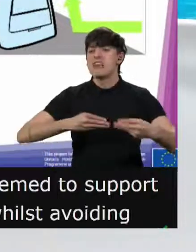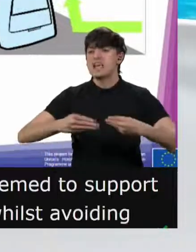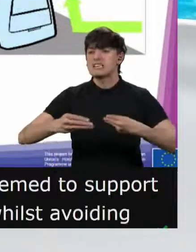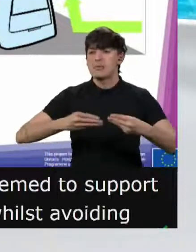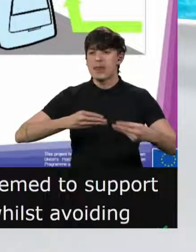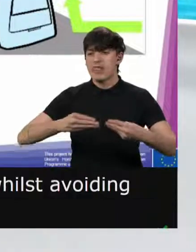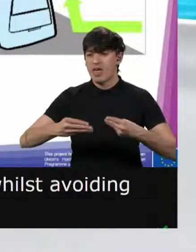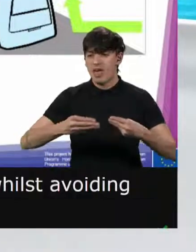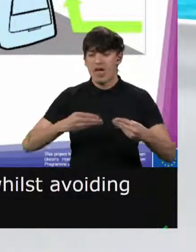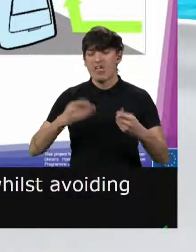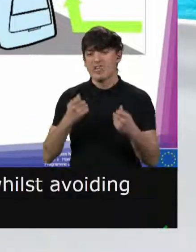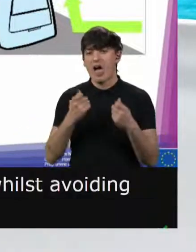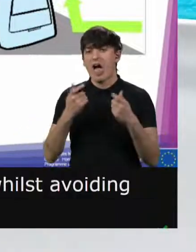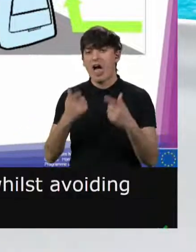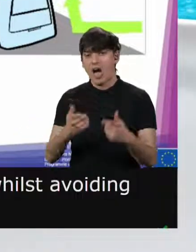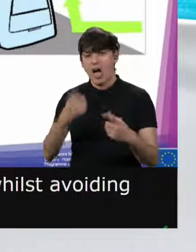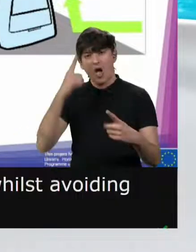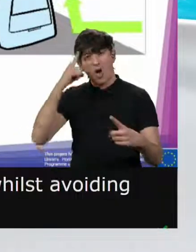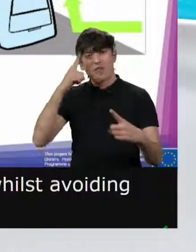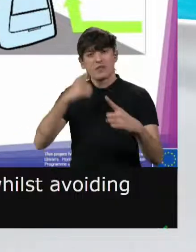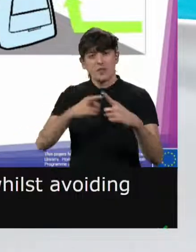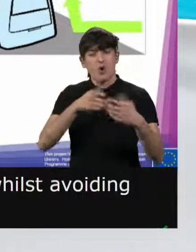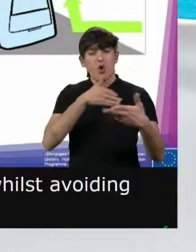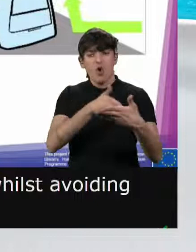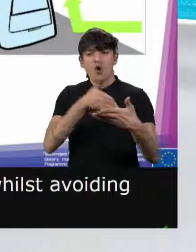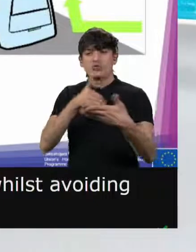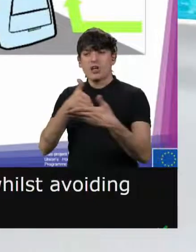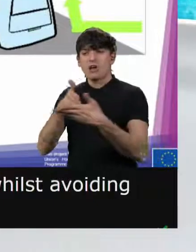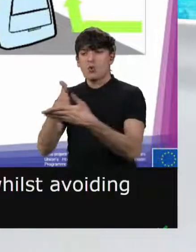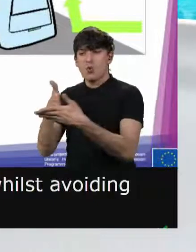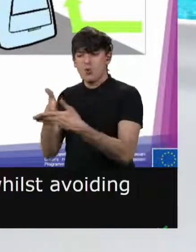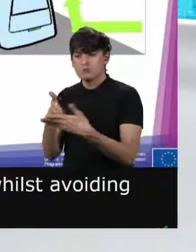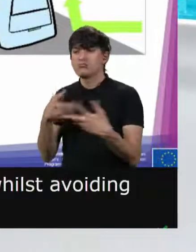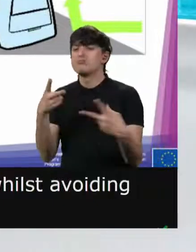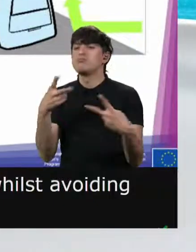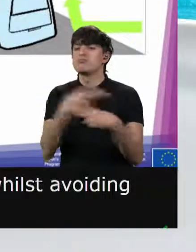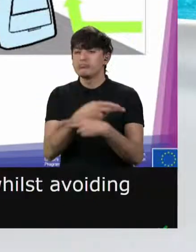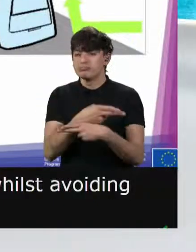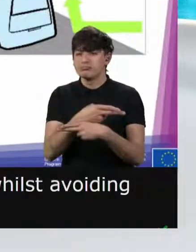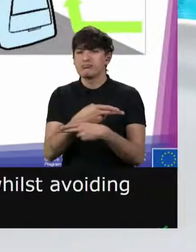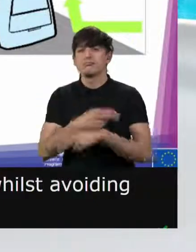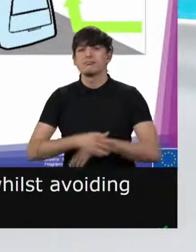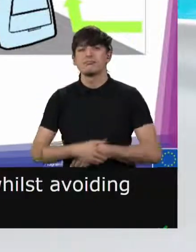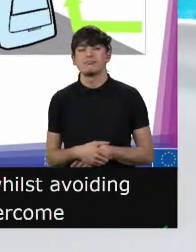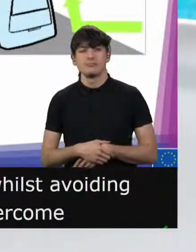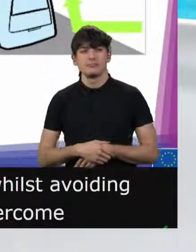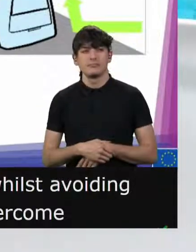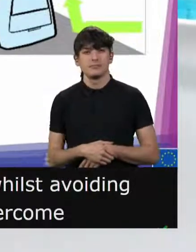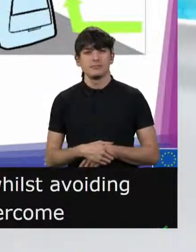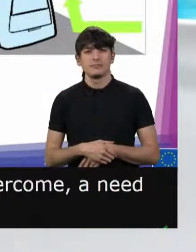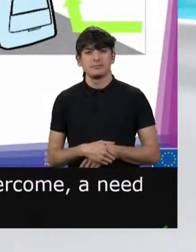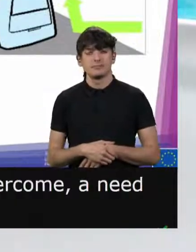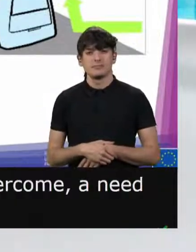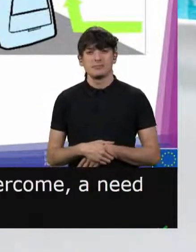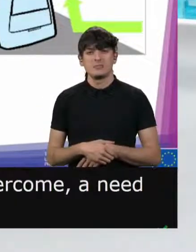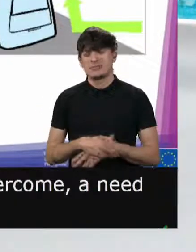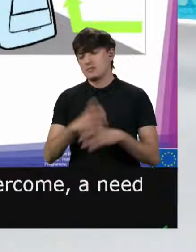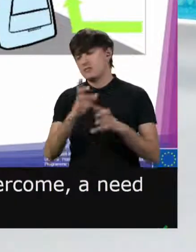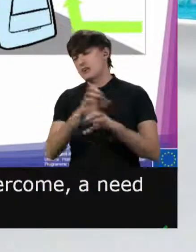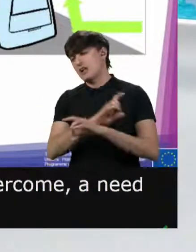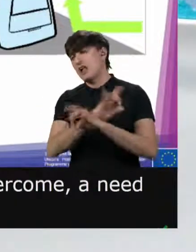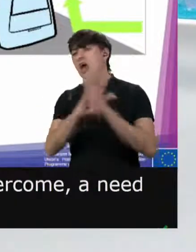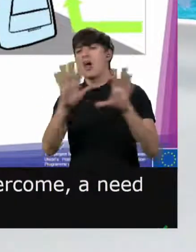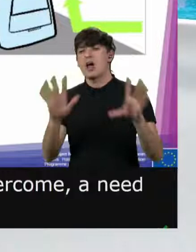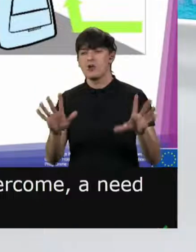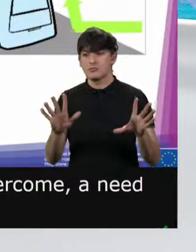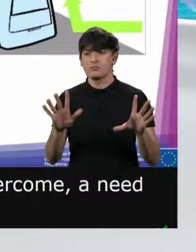Clearly, there are many barriers to overcome. A need for some parts, the vehicle to act autonomously to ensure that there was safety and protection for